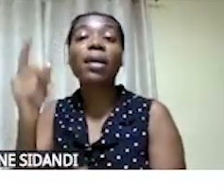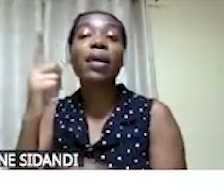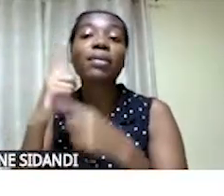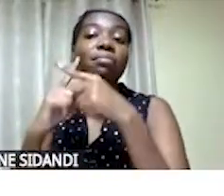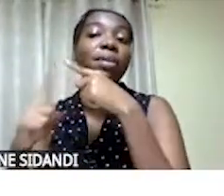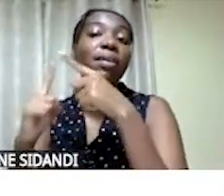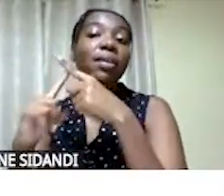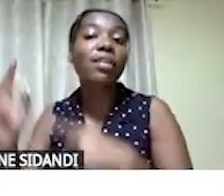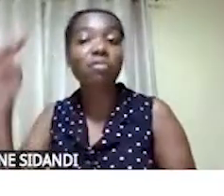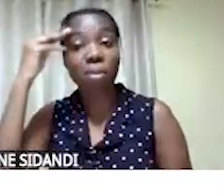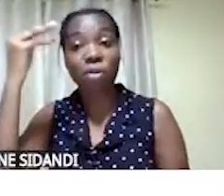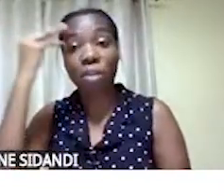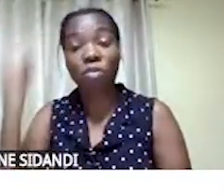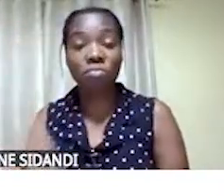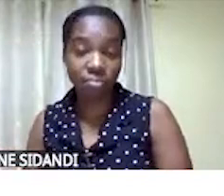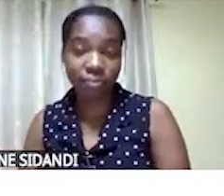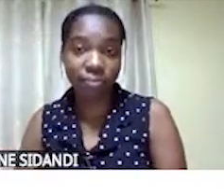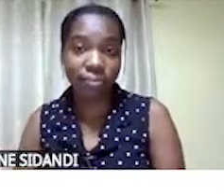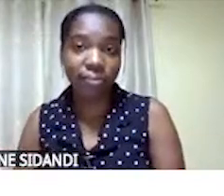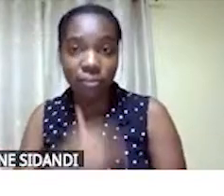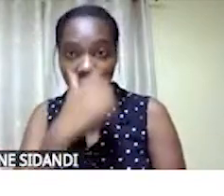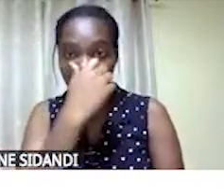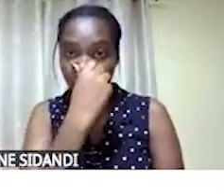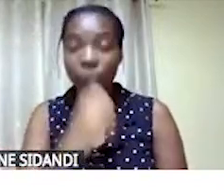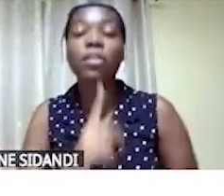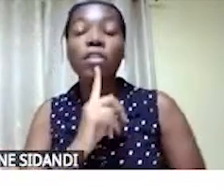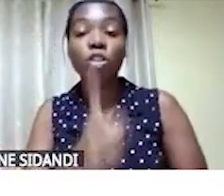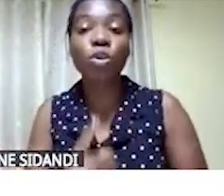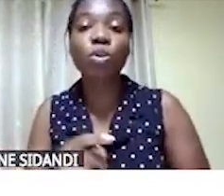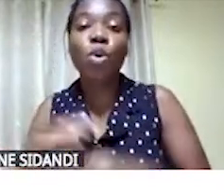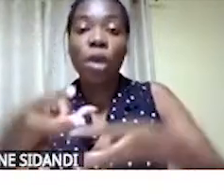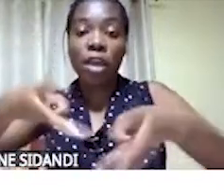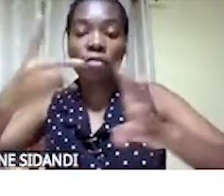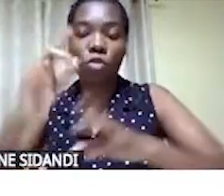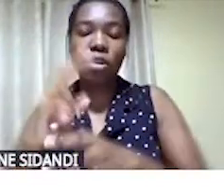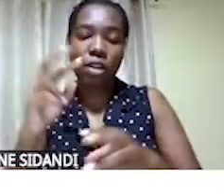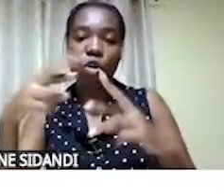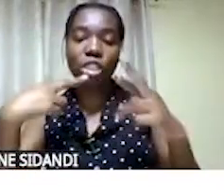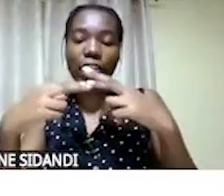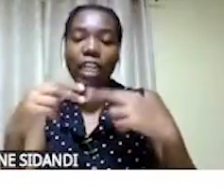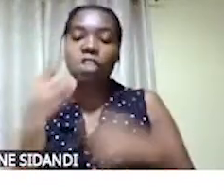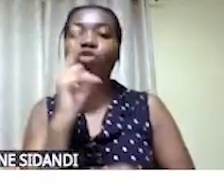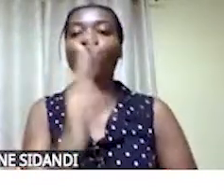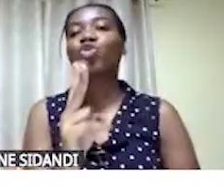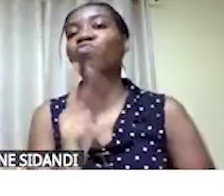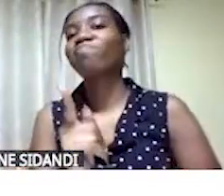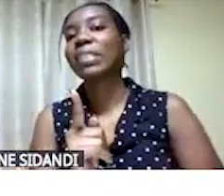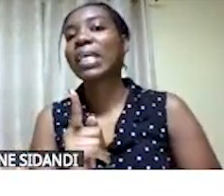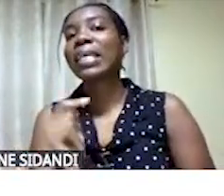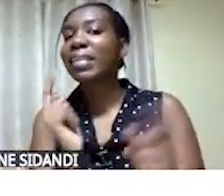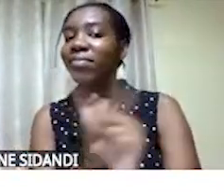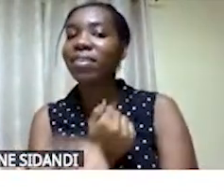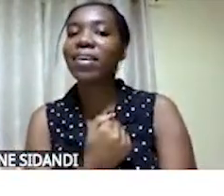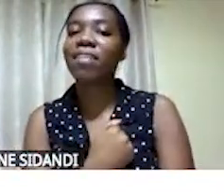So you do realize that the strategies for these two restaurants are very, very different because